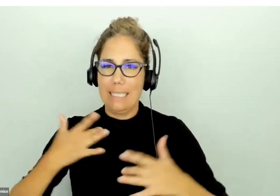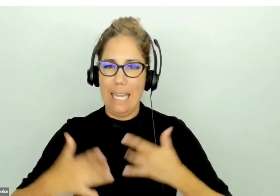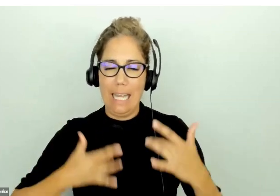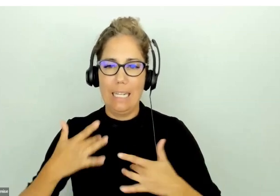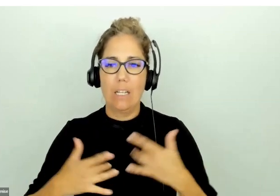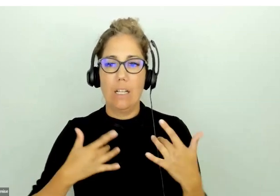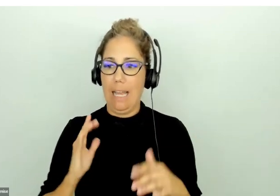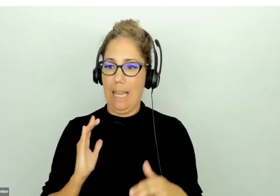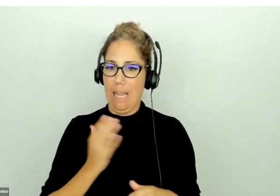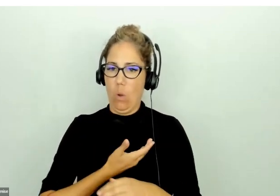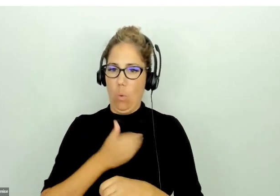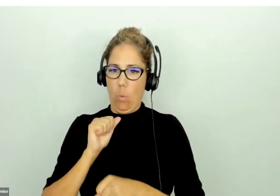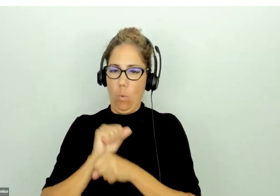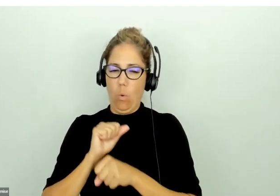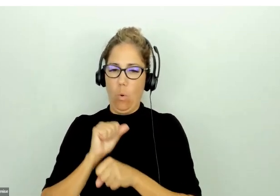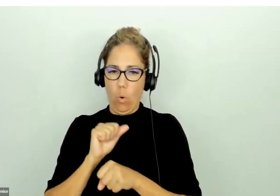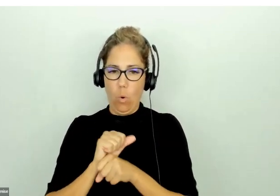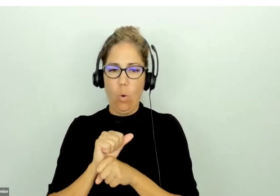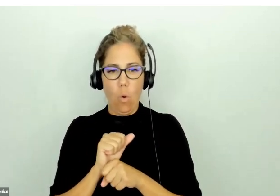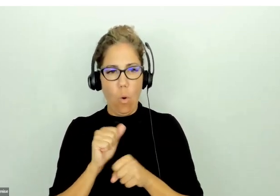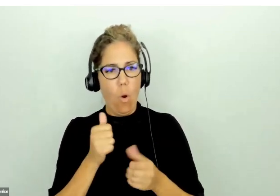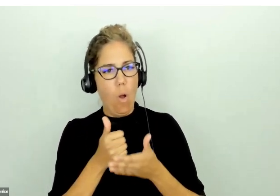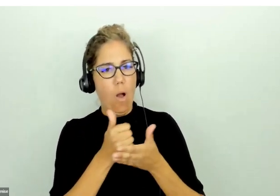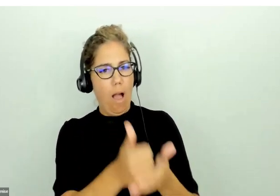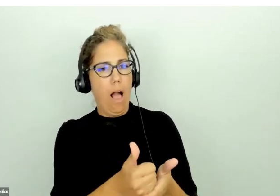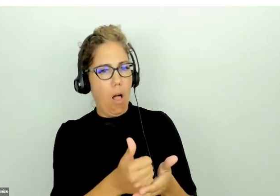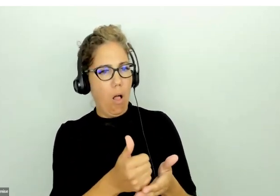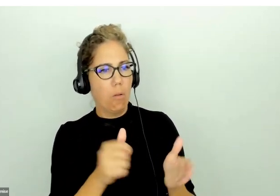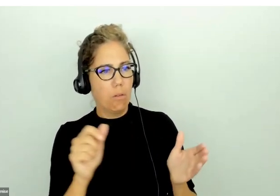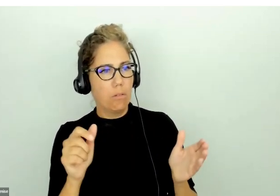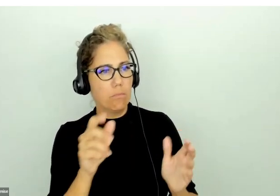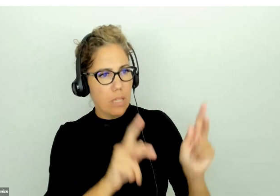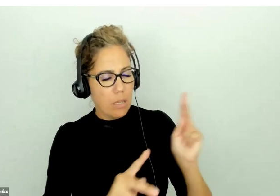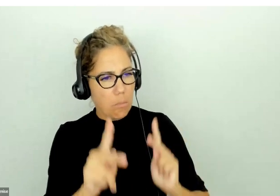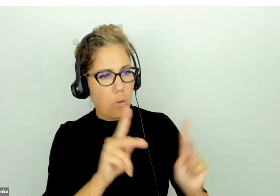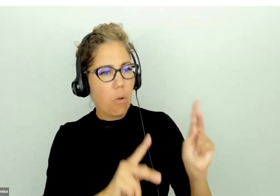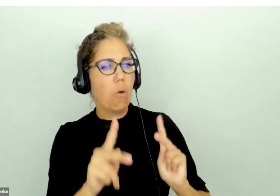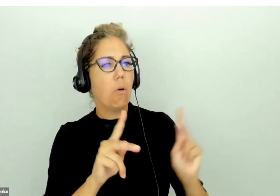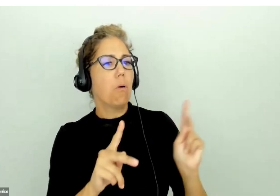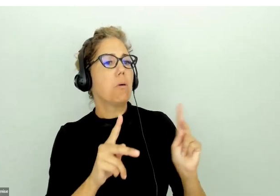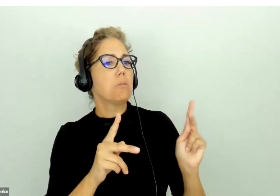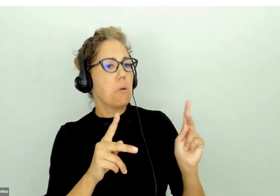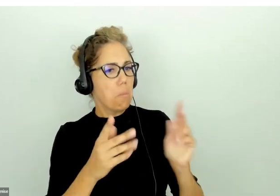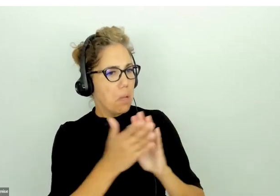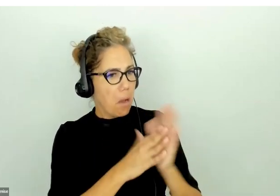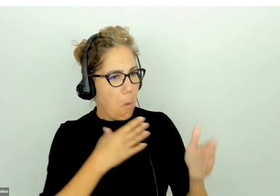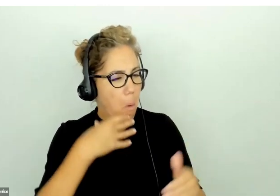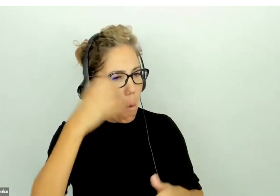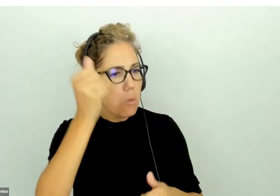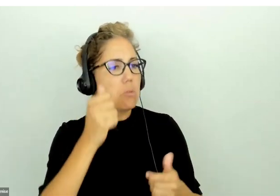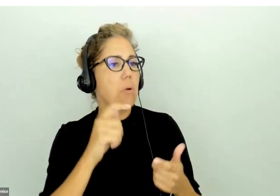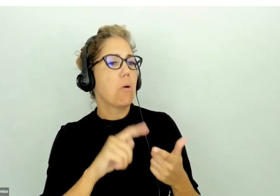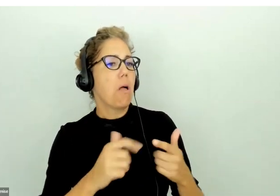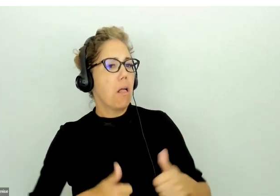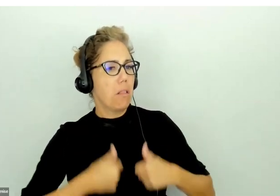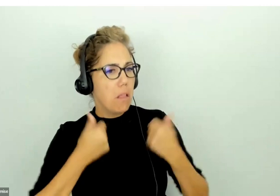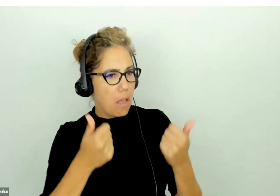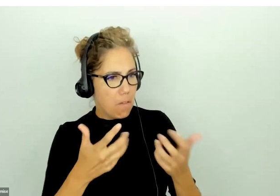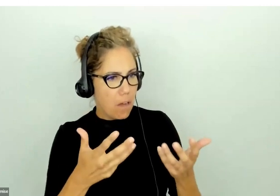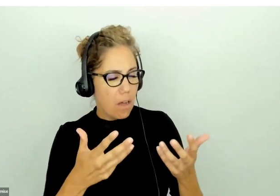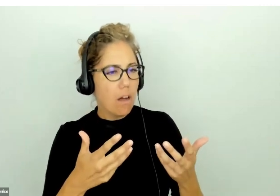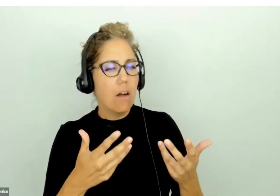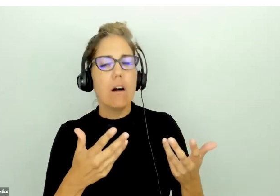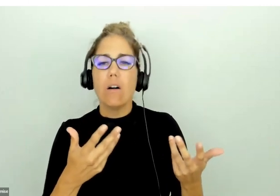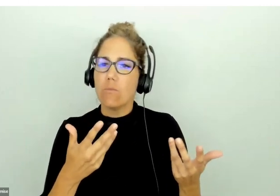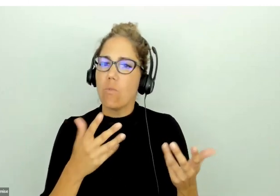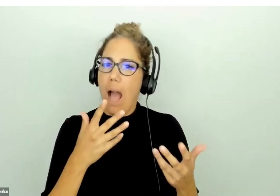work that we are doing not only helps people age and live the lives that they want, but we can truly change the